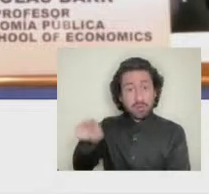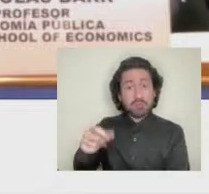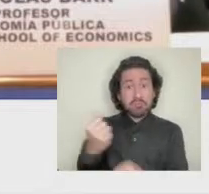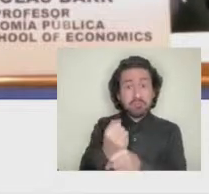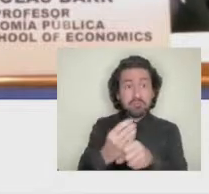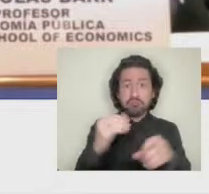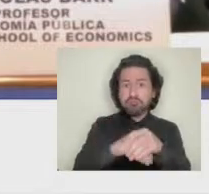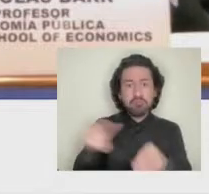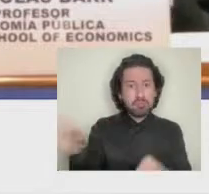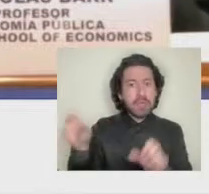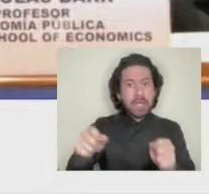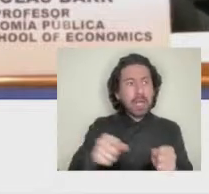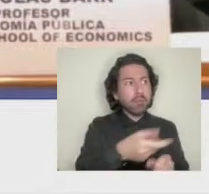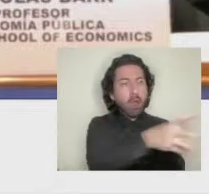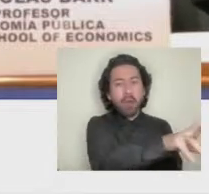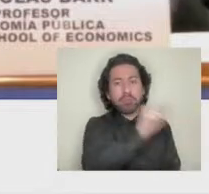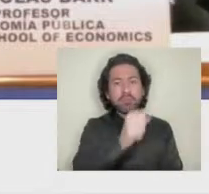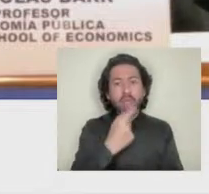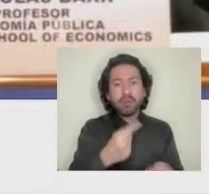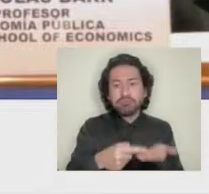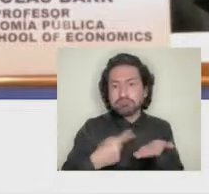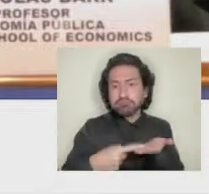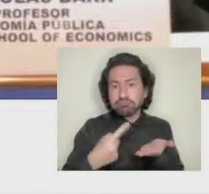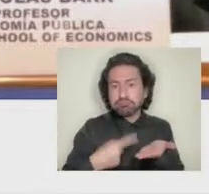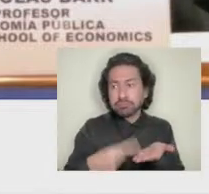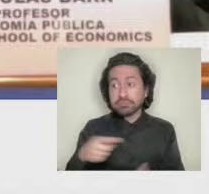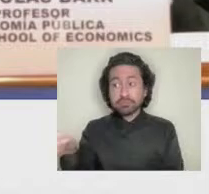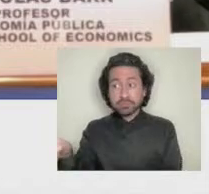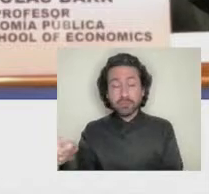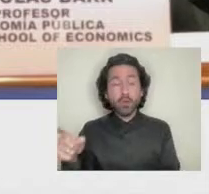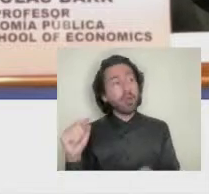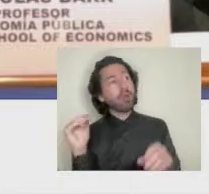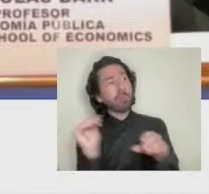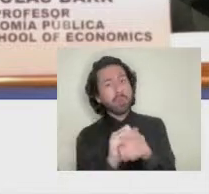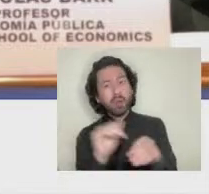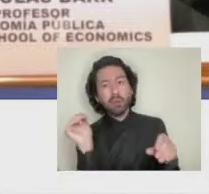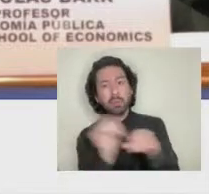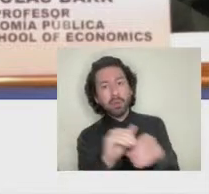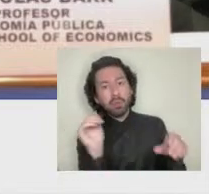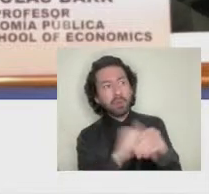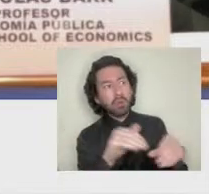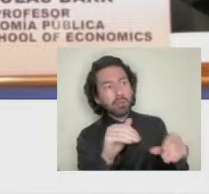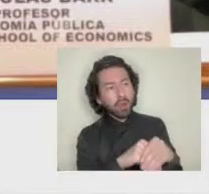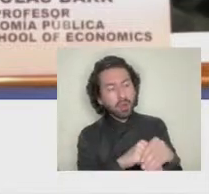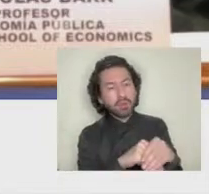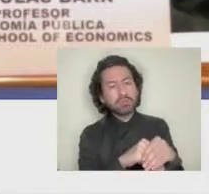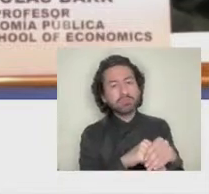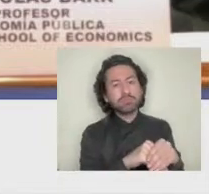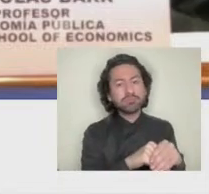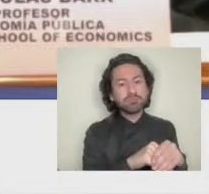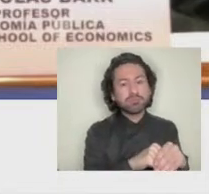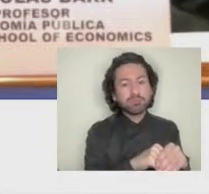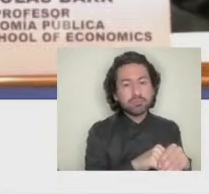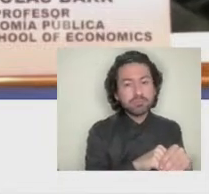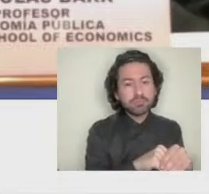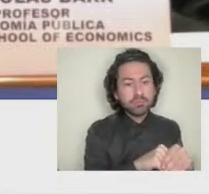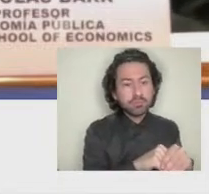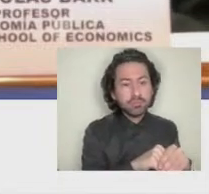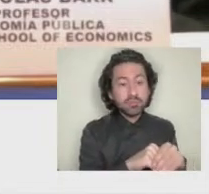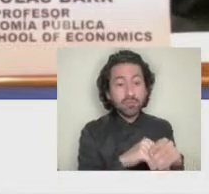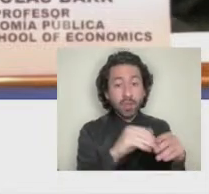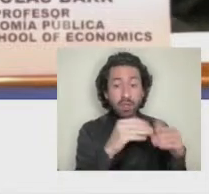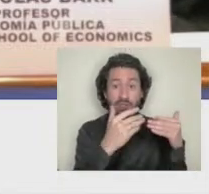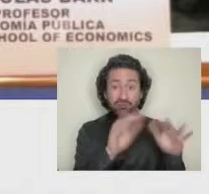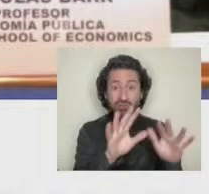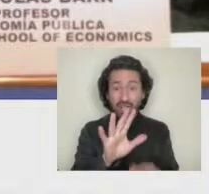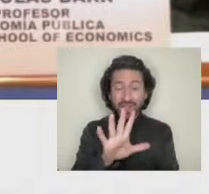worker starts, it goes into the rainy day fund. Once they've got more than 500, the excess over 500 goes into the